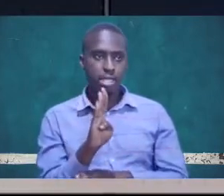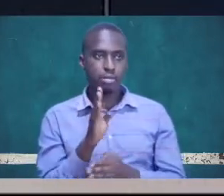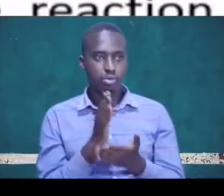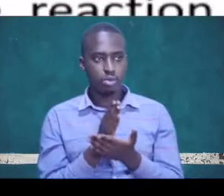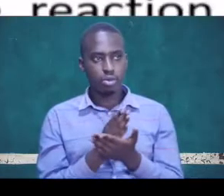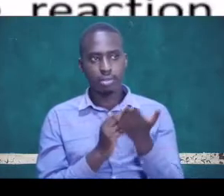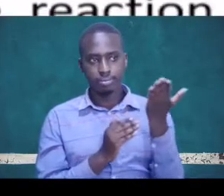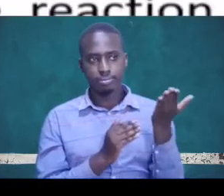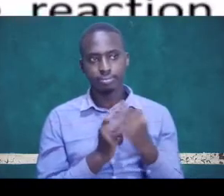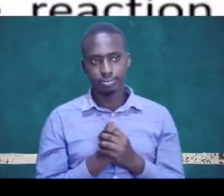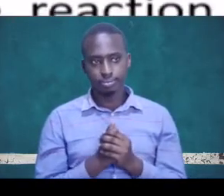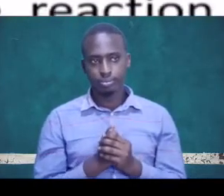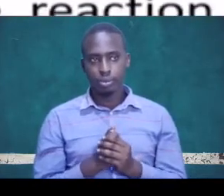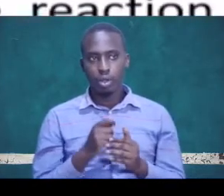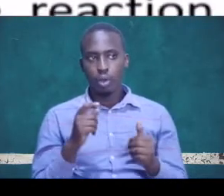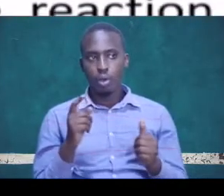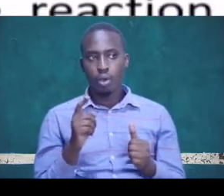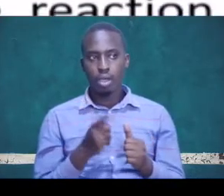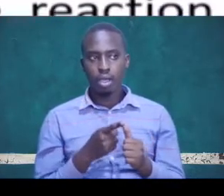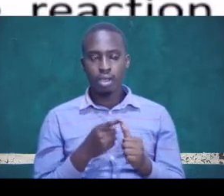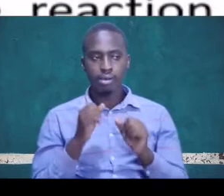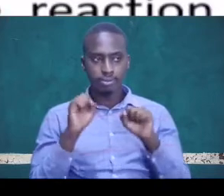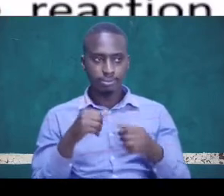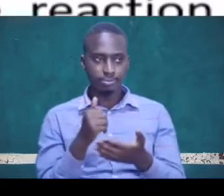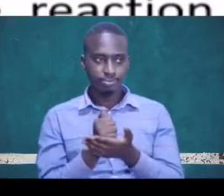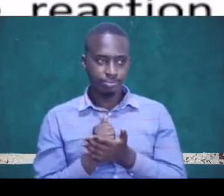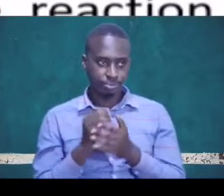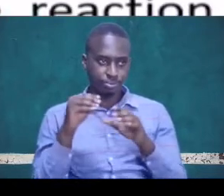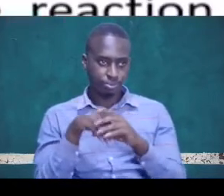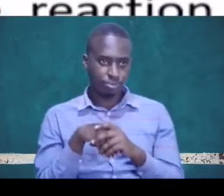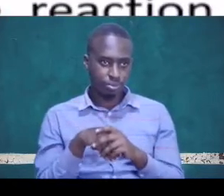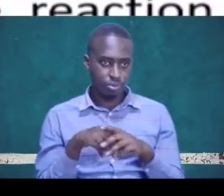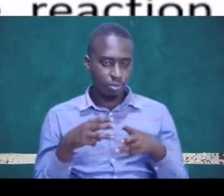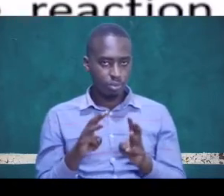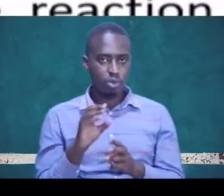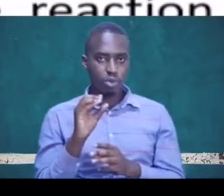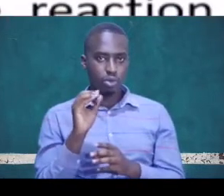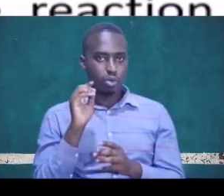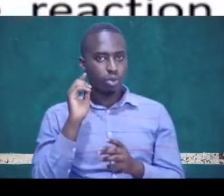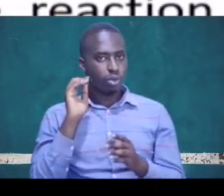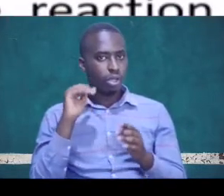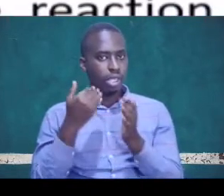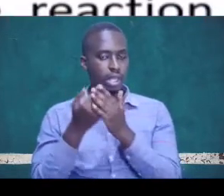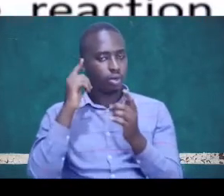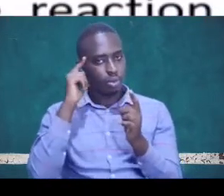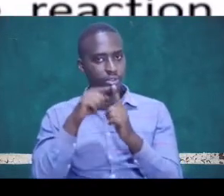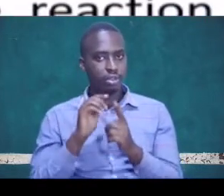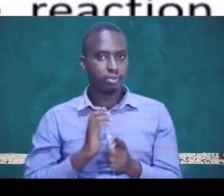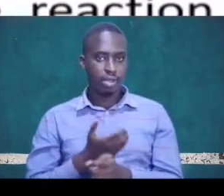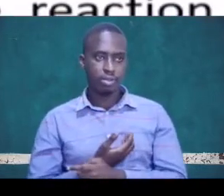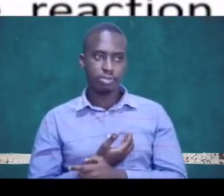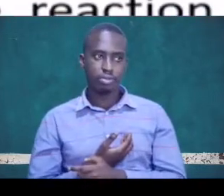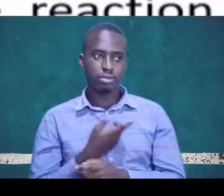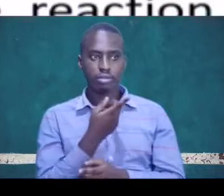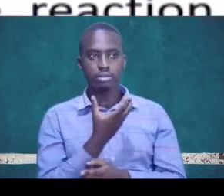course, the one that is going to let us go into the objective. Here we have a combined mass